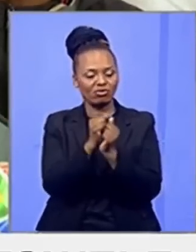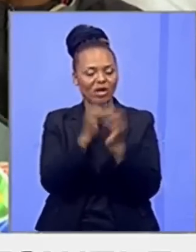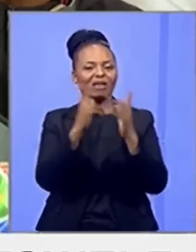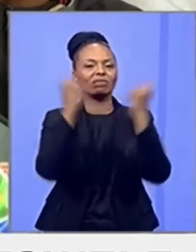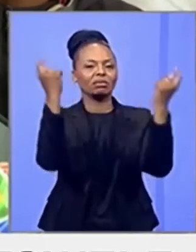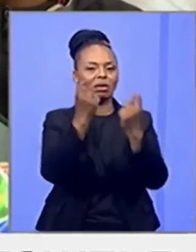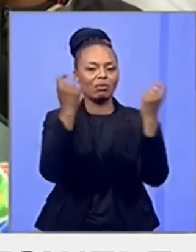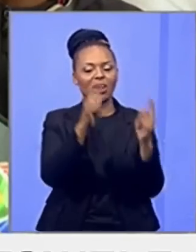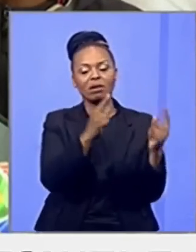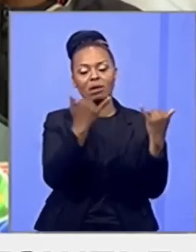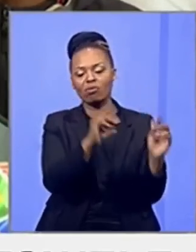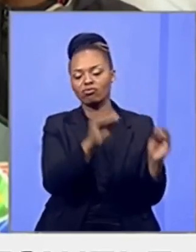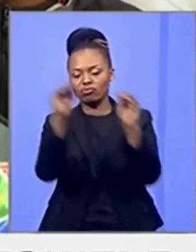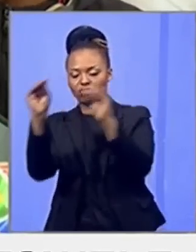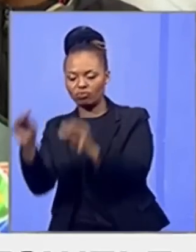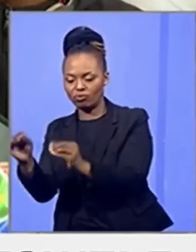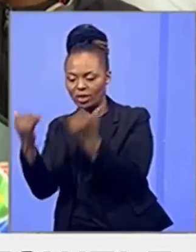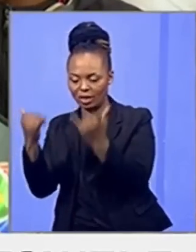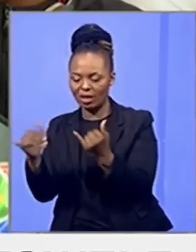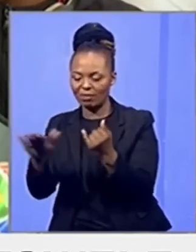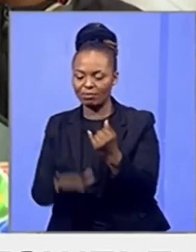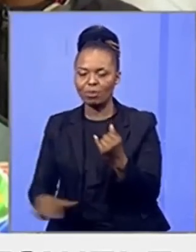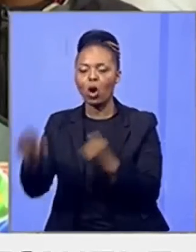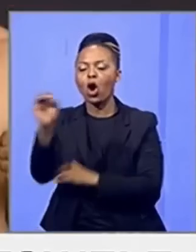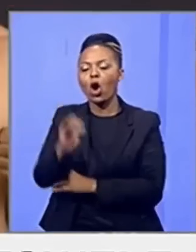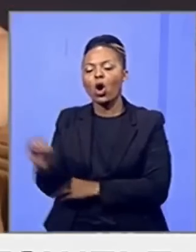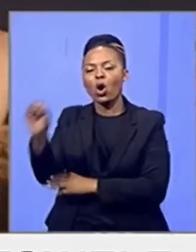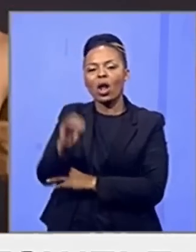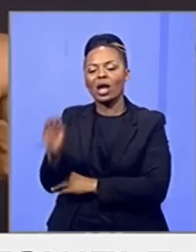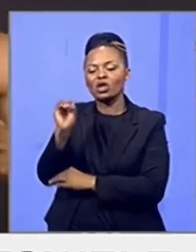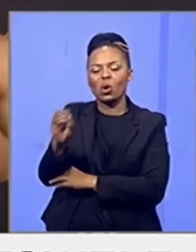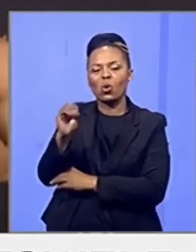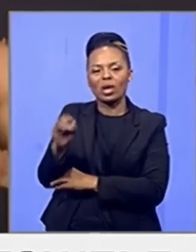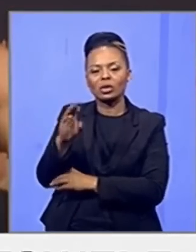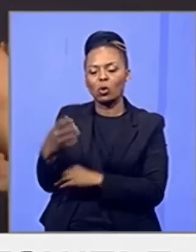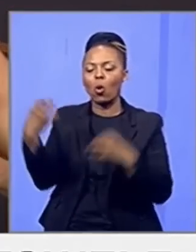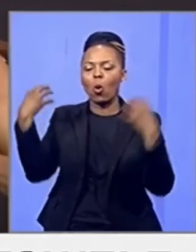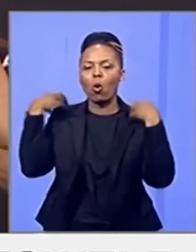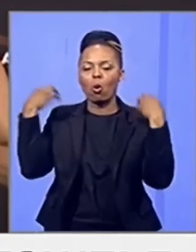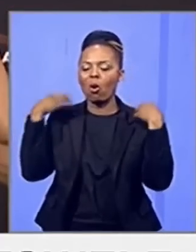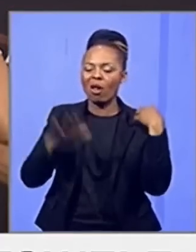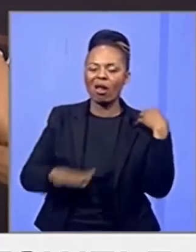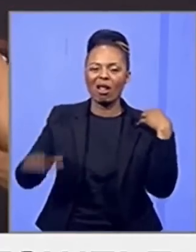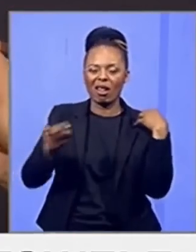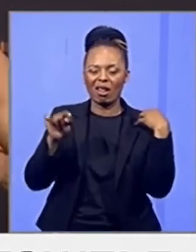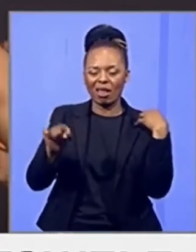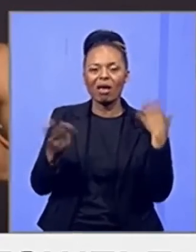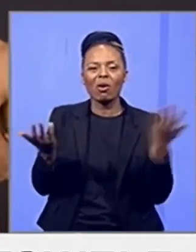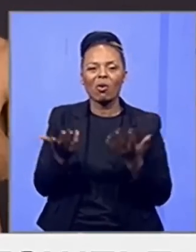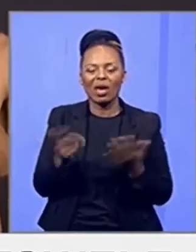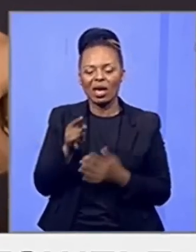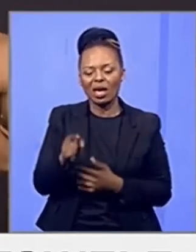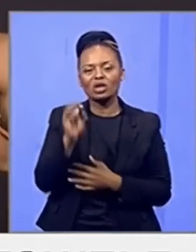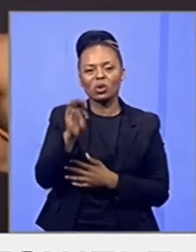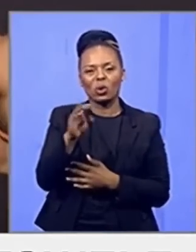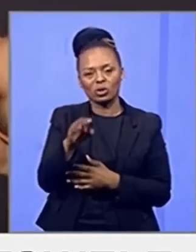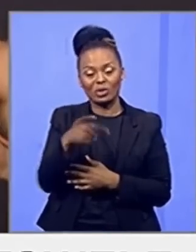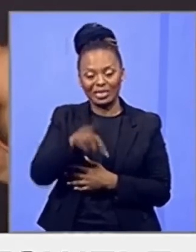o tournament ye e tlo swarelwa ka Orlando Communal Hall ka Soweto ka Sontaga. There are